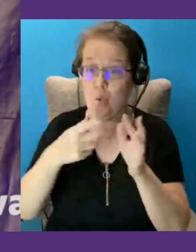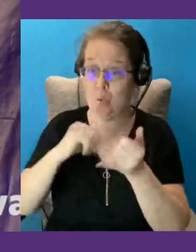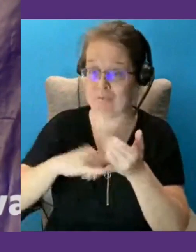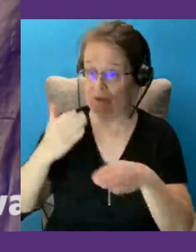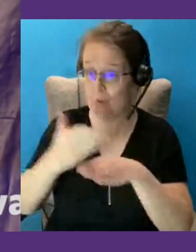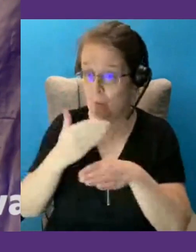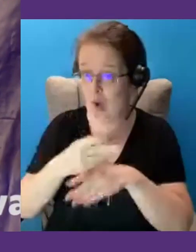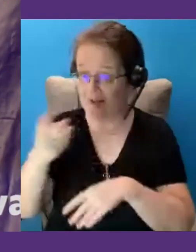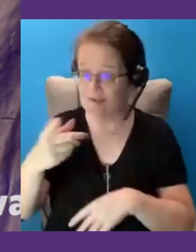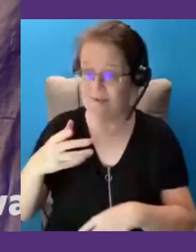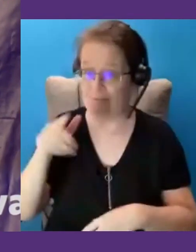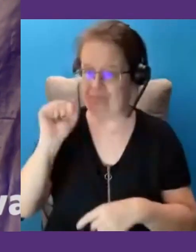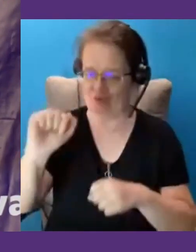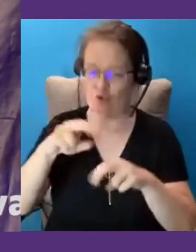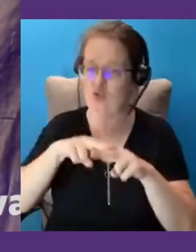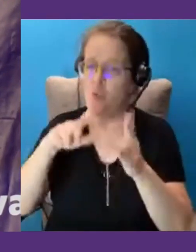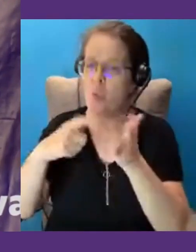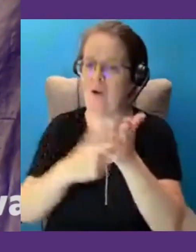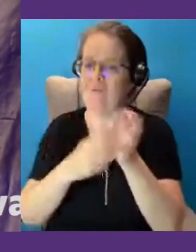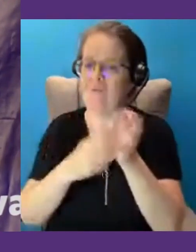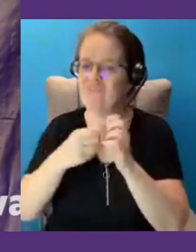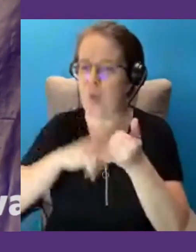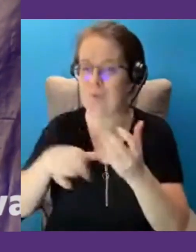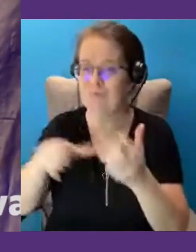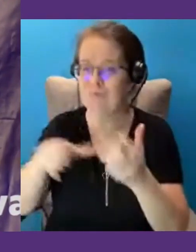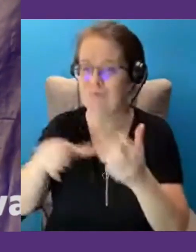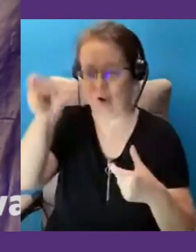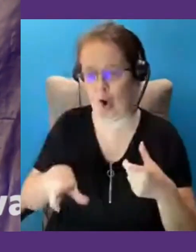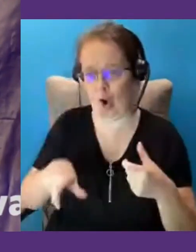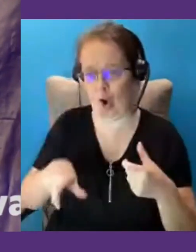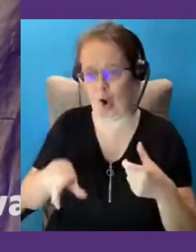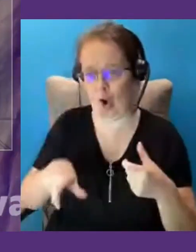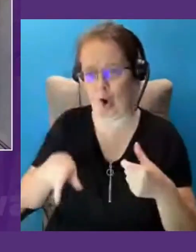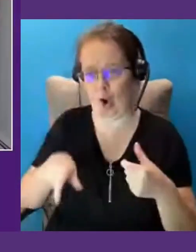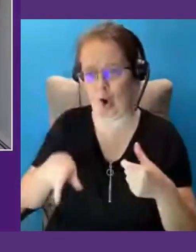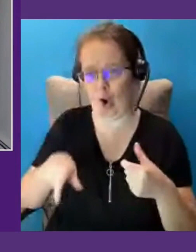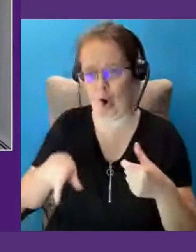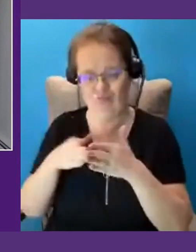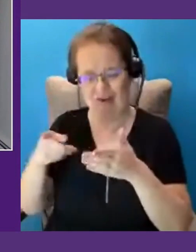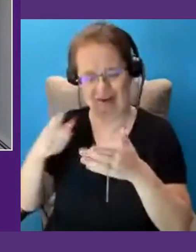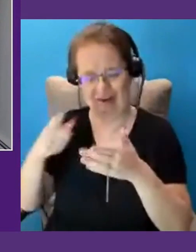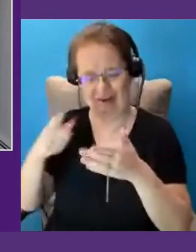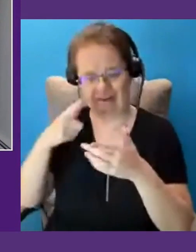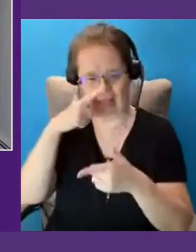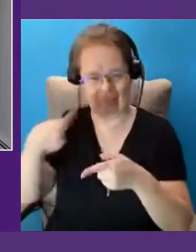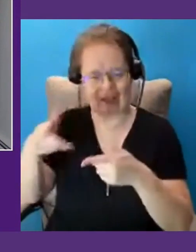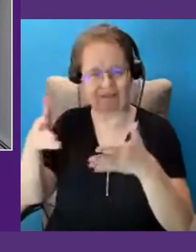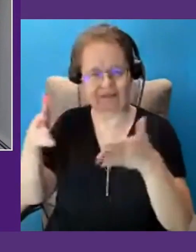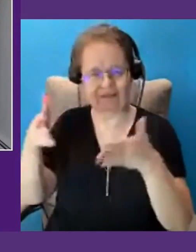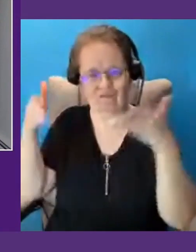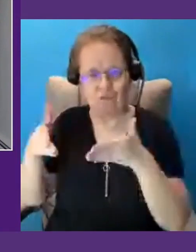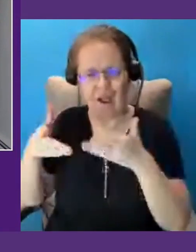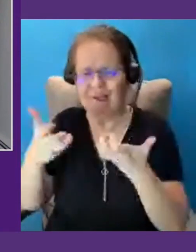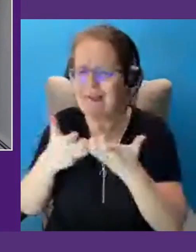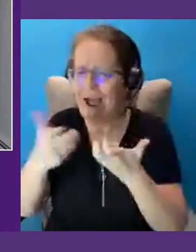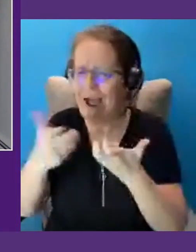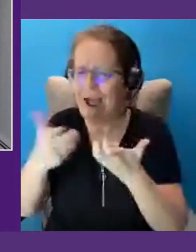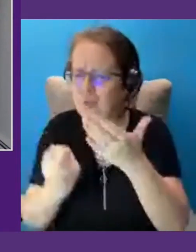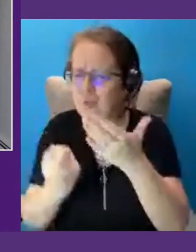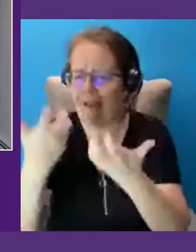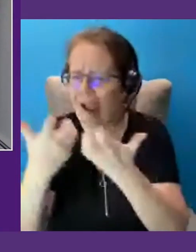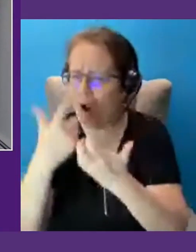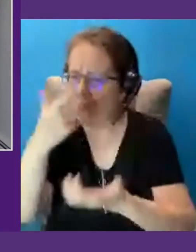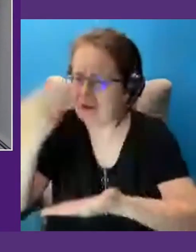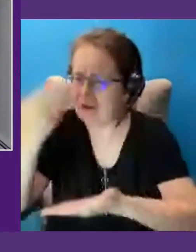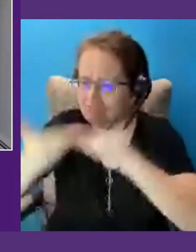your Forbes column is obviously a focus. Can you tell us a bit about how that came out? They called